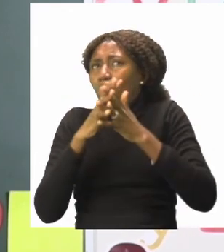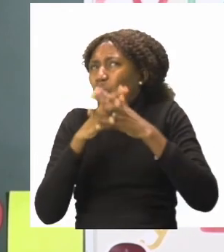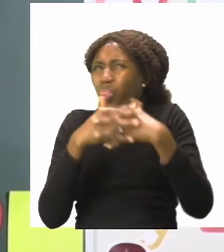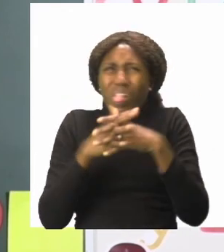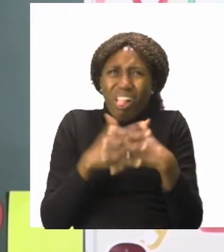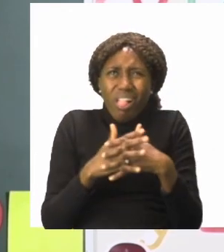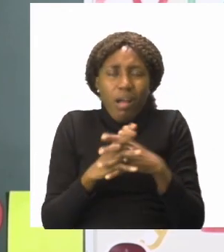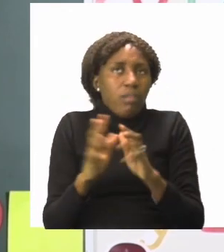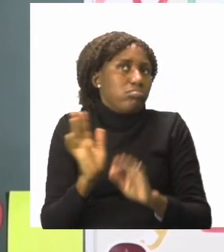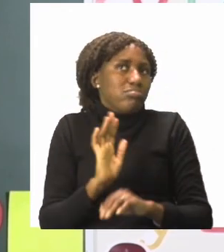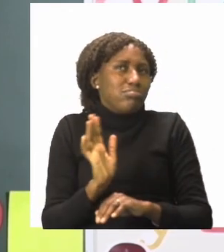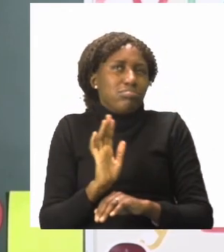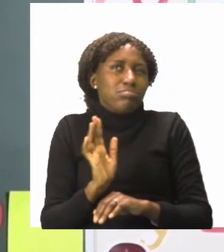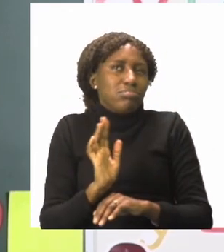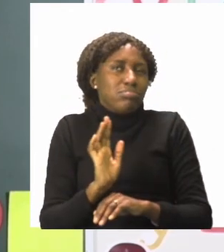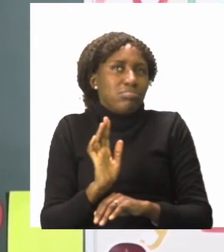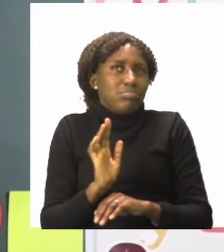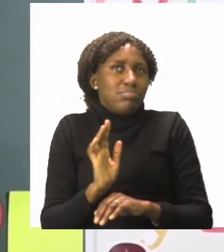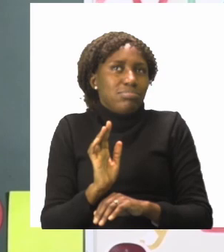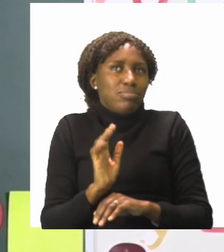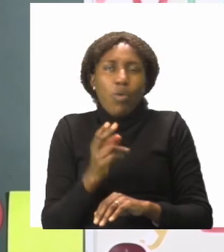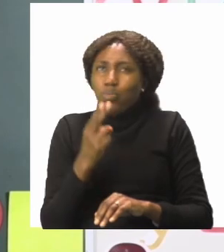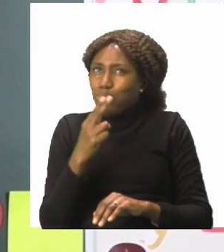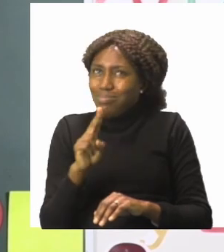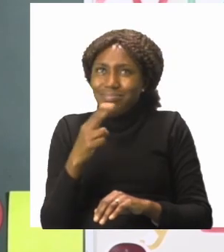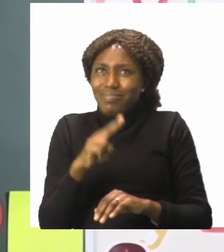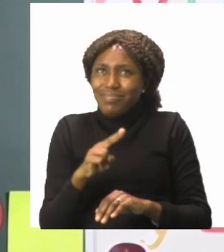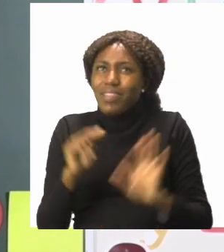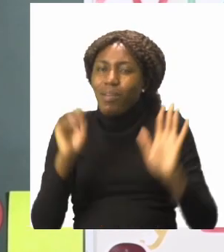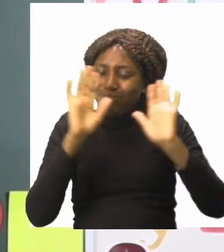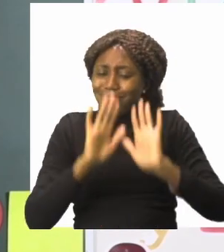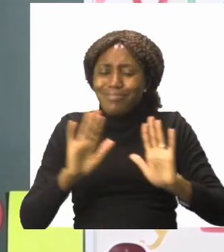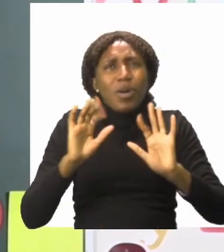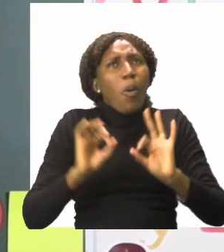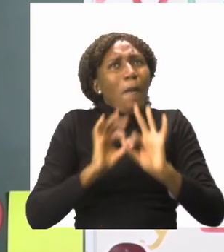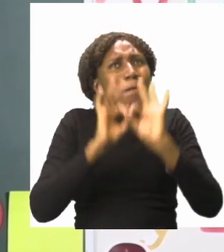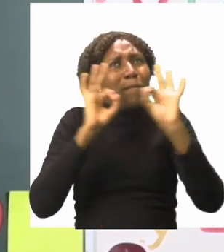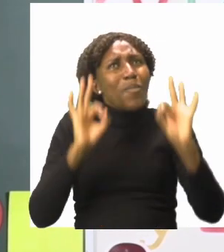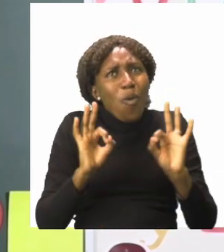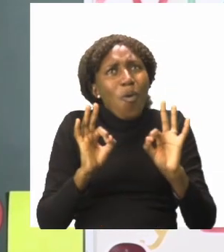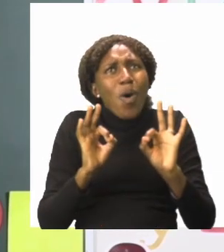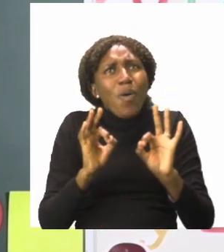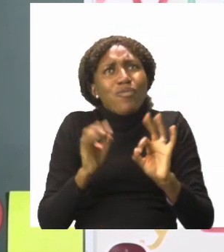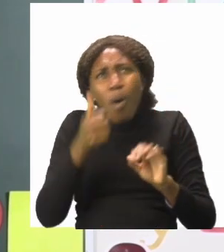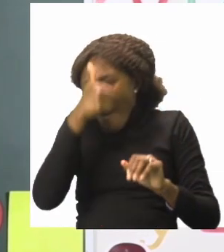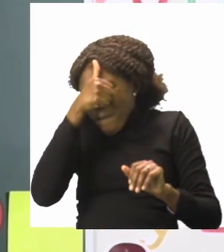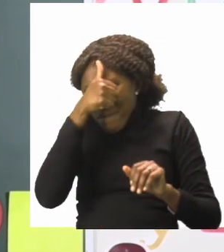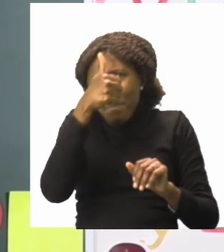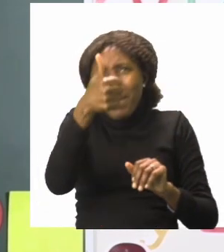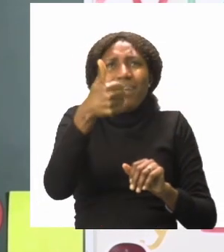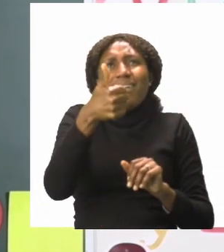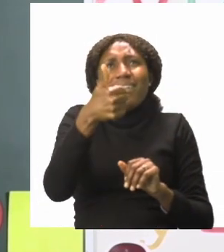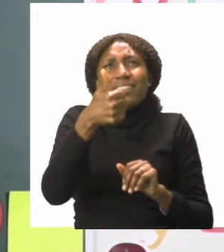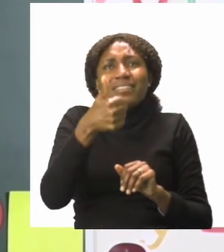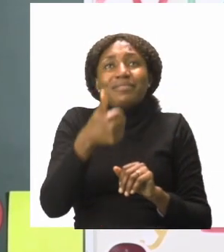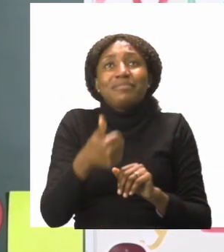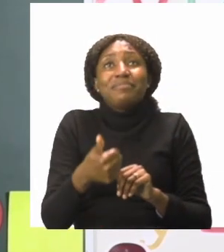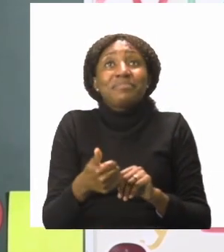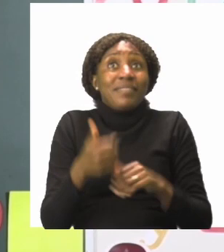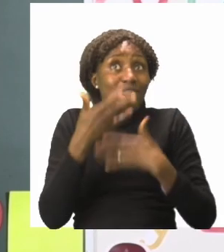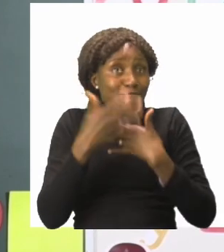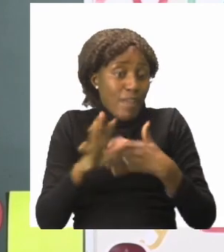so that we know that you are clever and smart. When you're done coloring